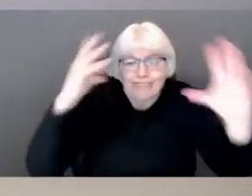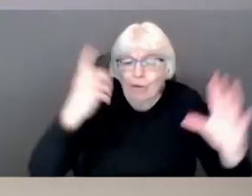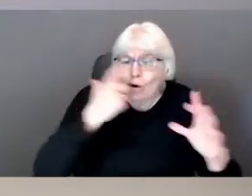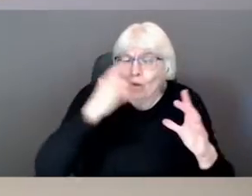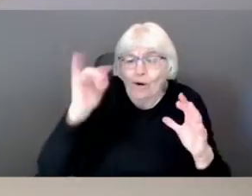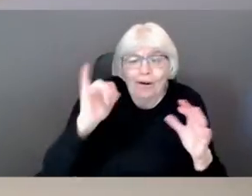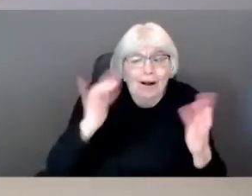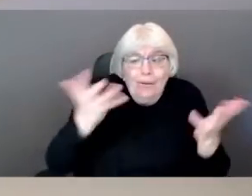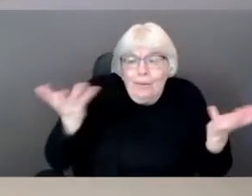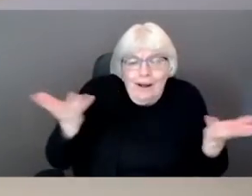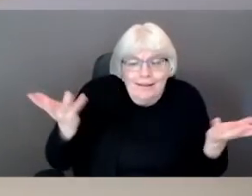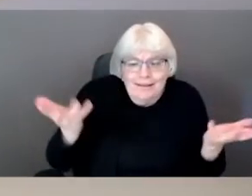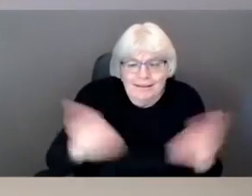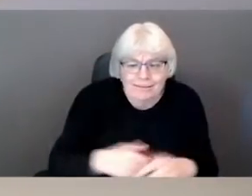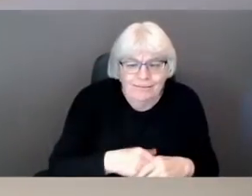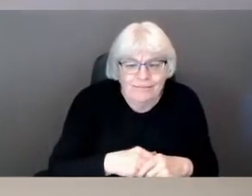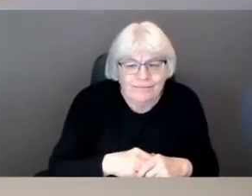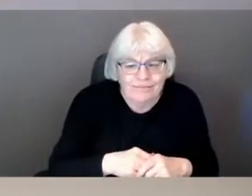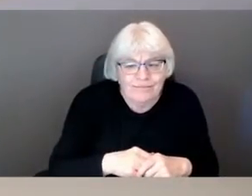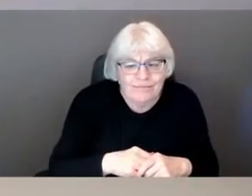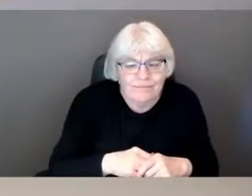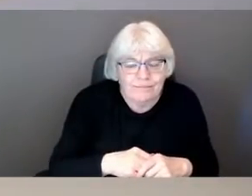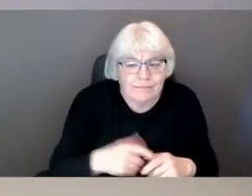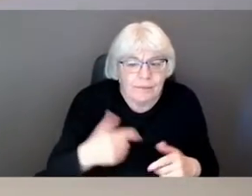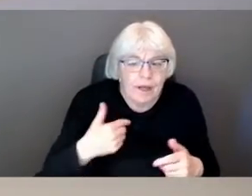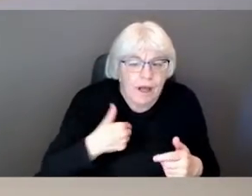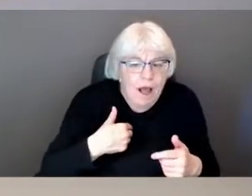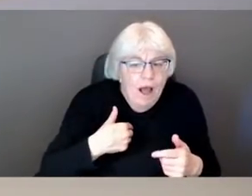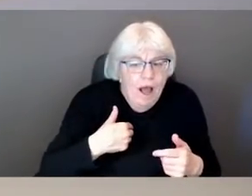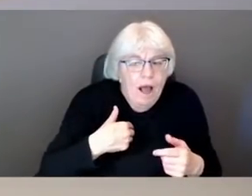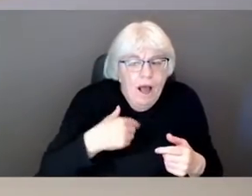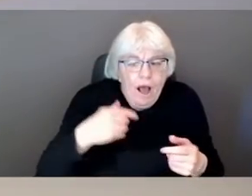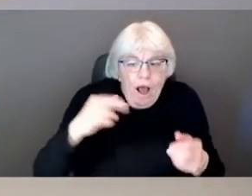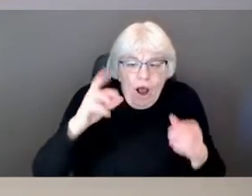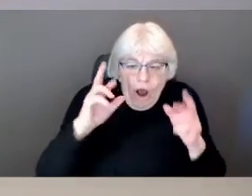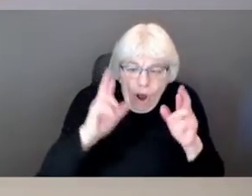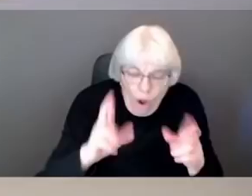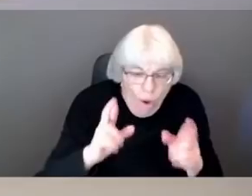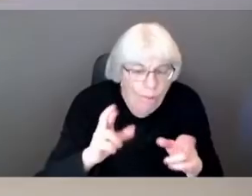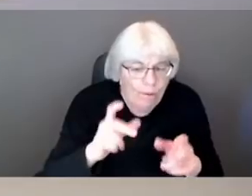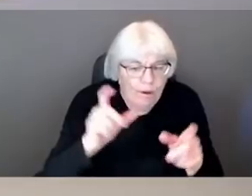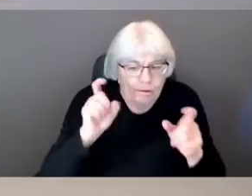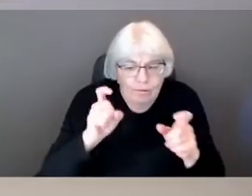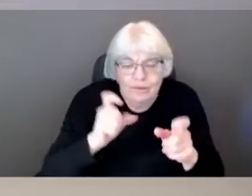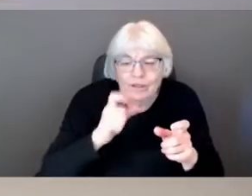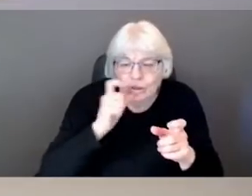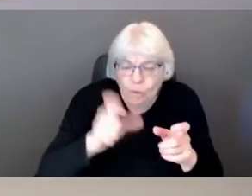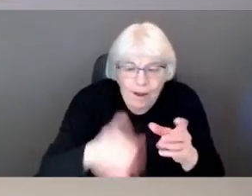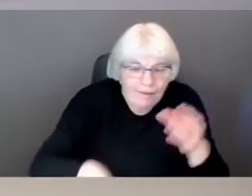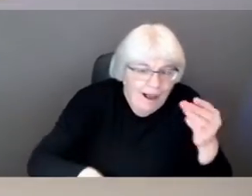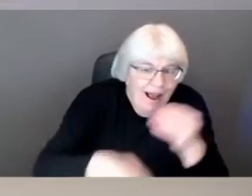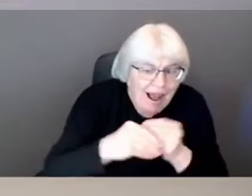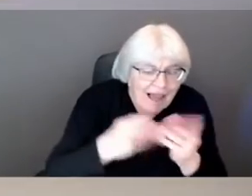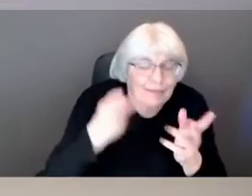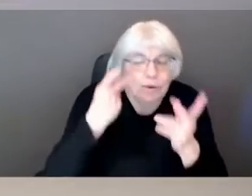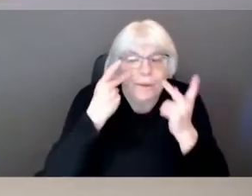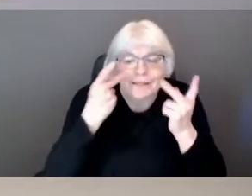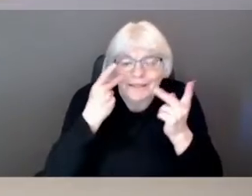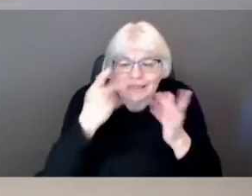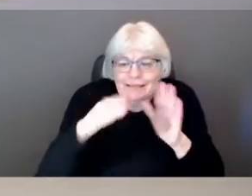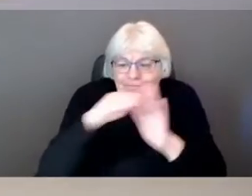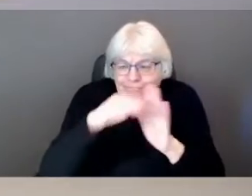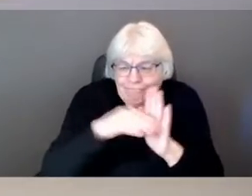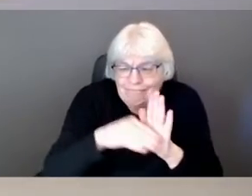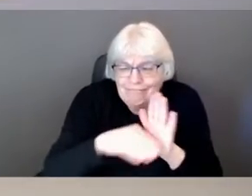I'm hopeful we don't have to do that. But I think the first step is certainly trying to do the